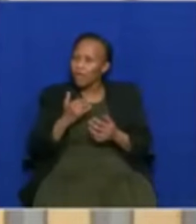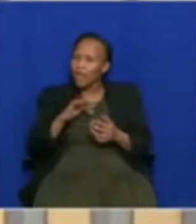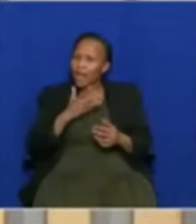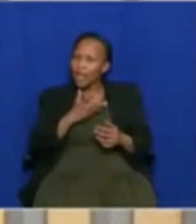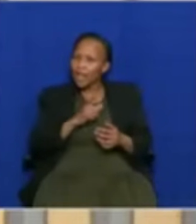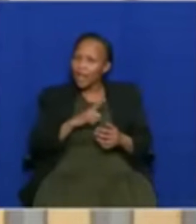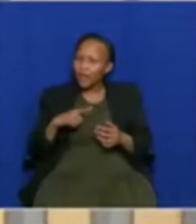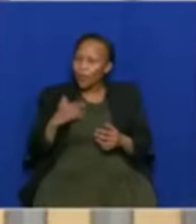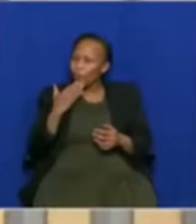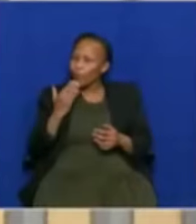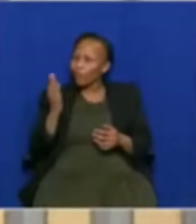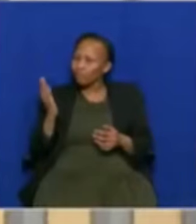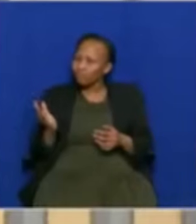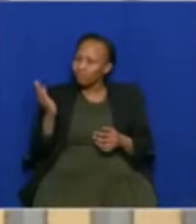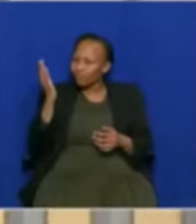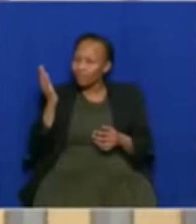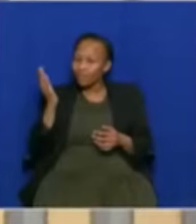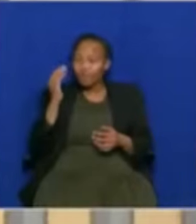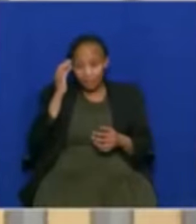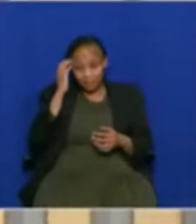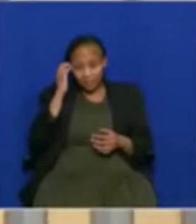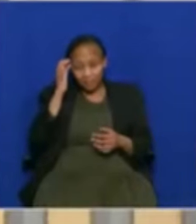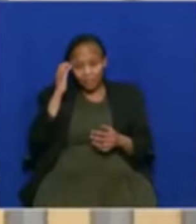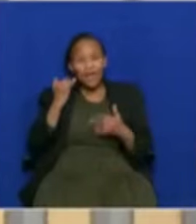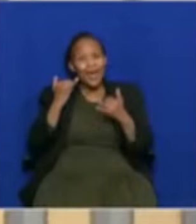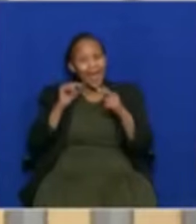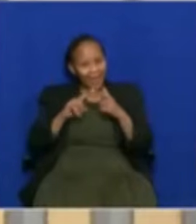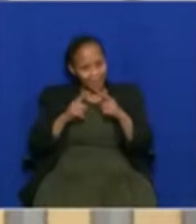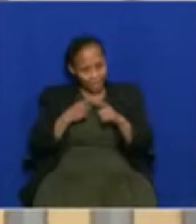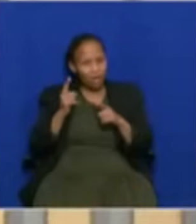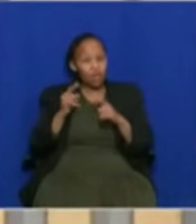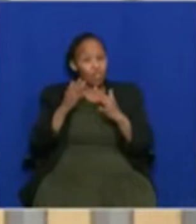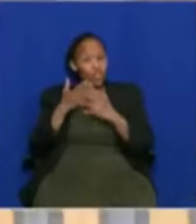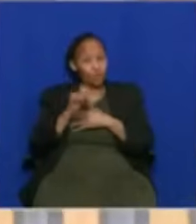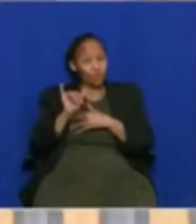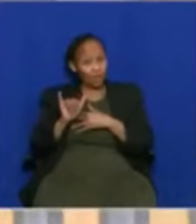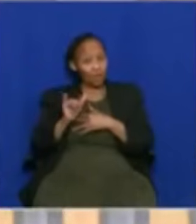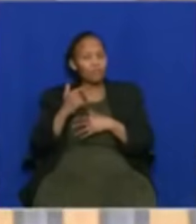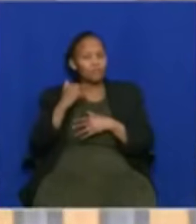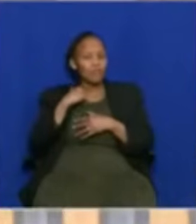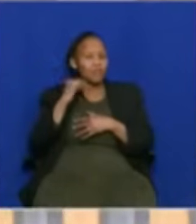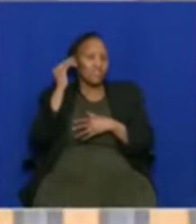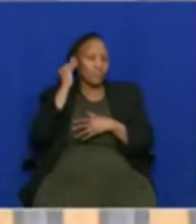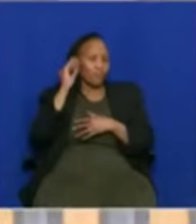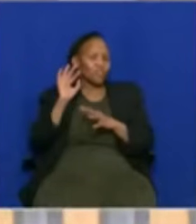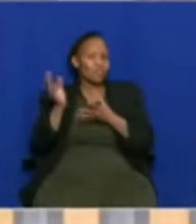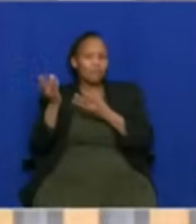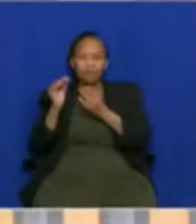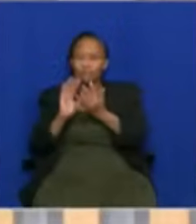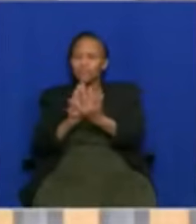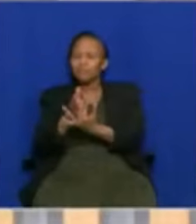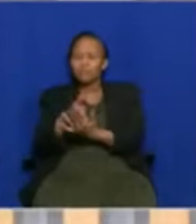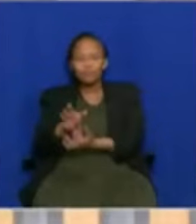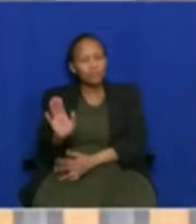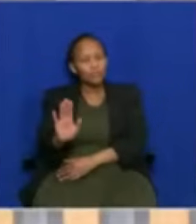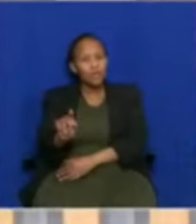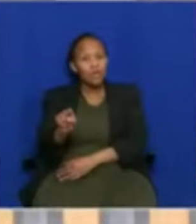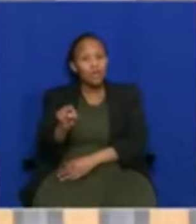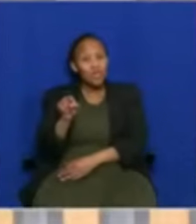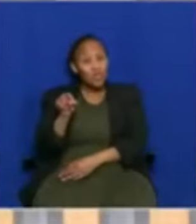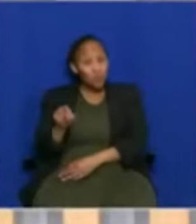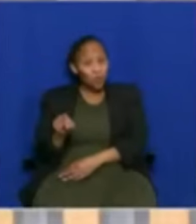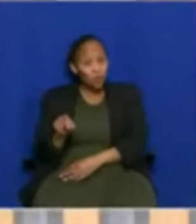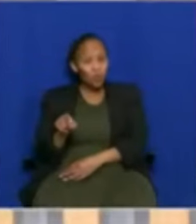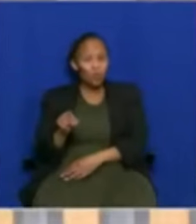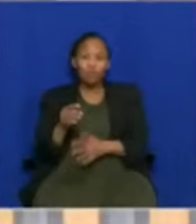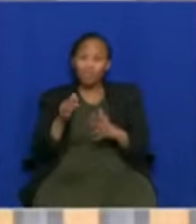stuff like that, I got these details. But it was not full details. Did you speak to human resources? Did